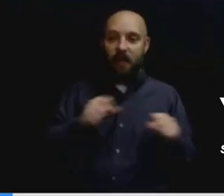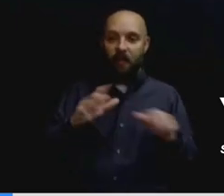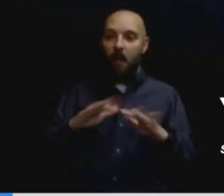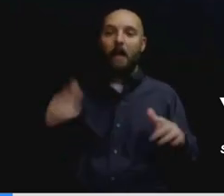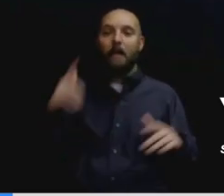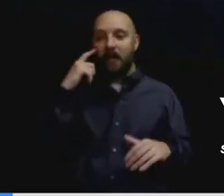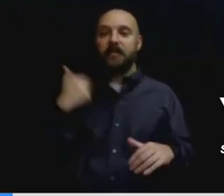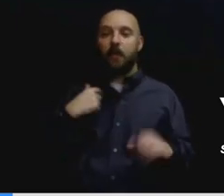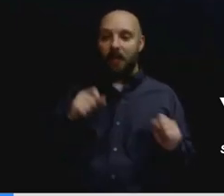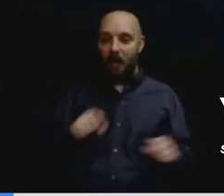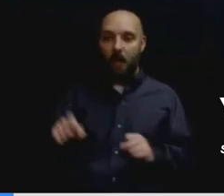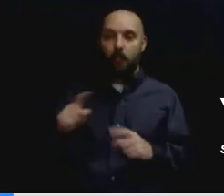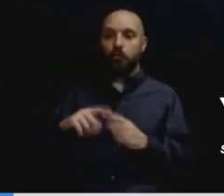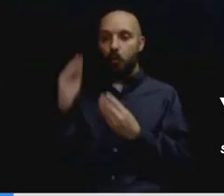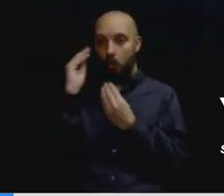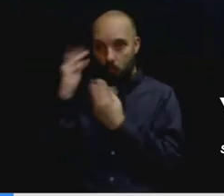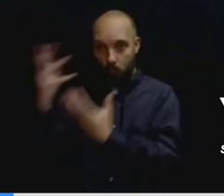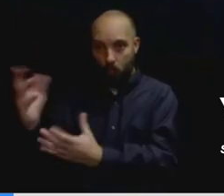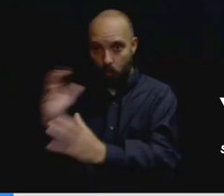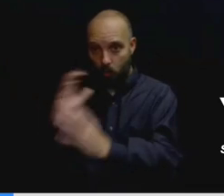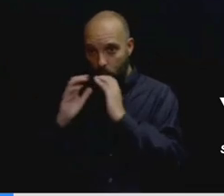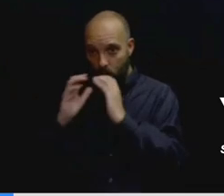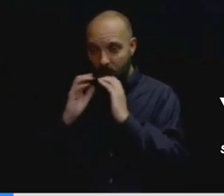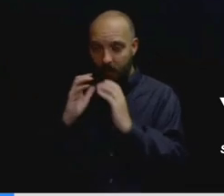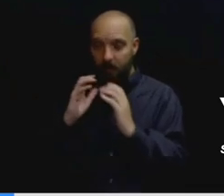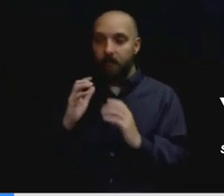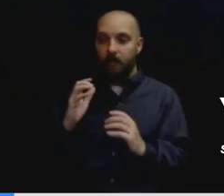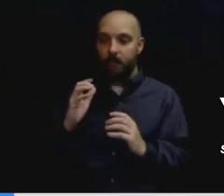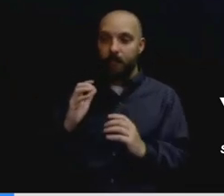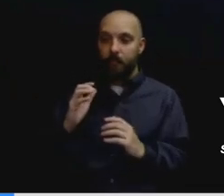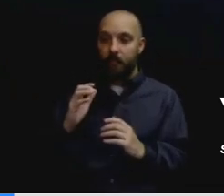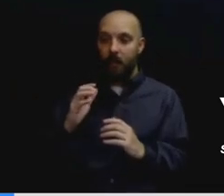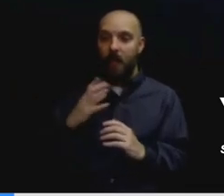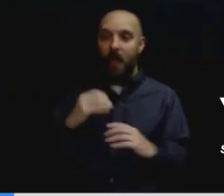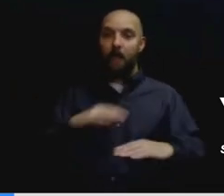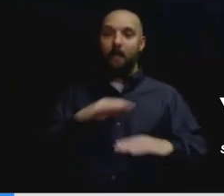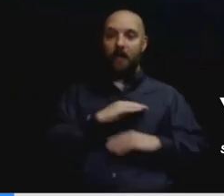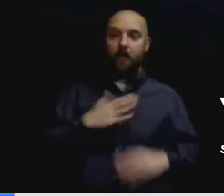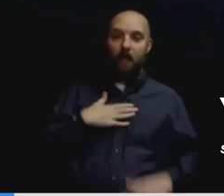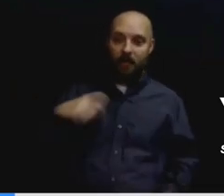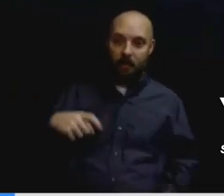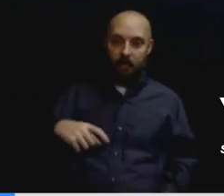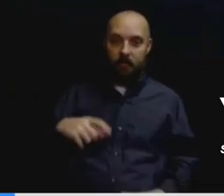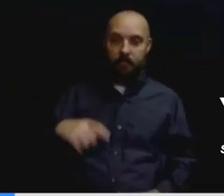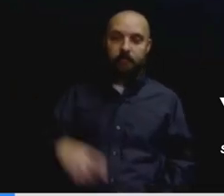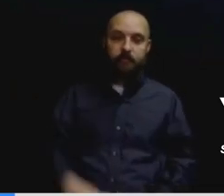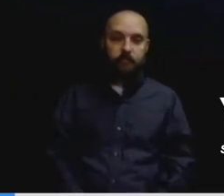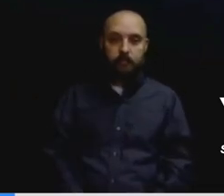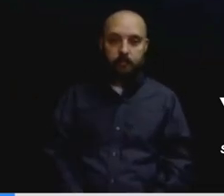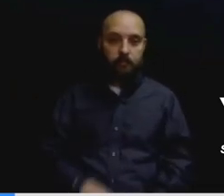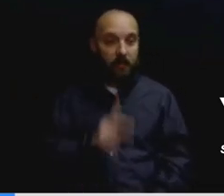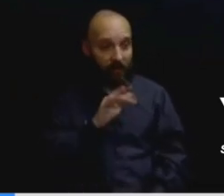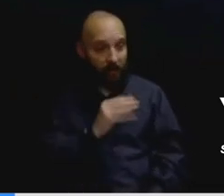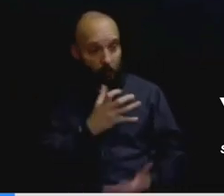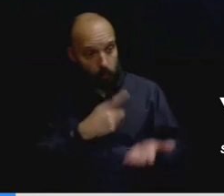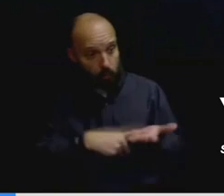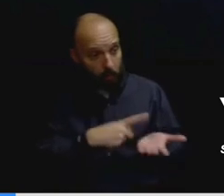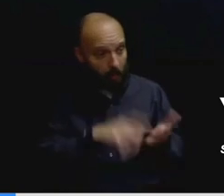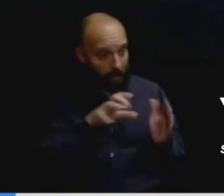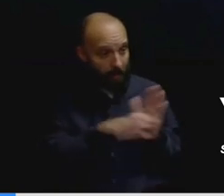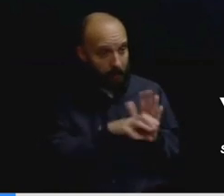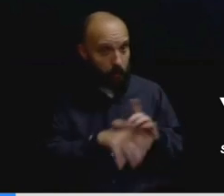able to communicate and meet the need. Kim, do you want to talk about the picture on the left side